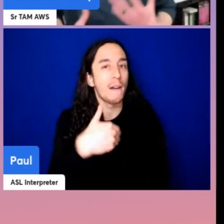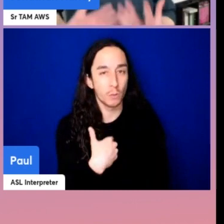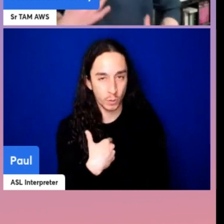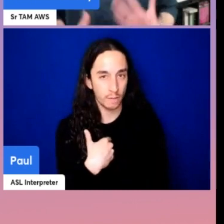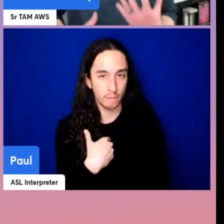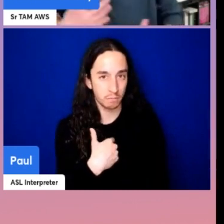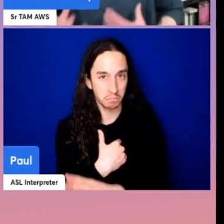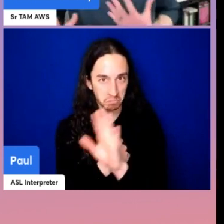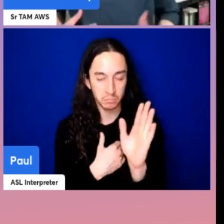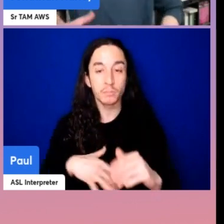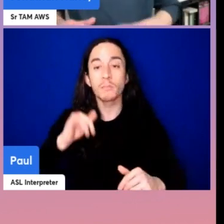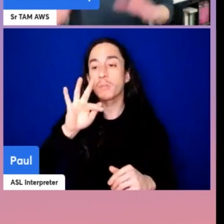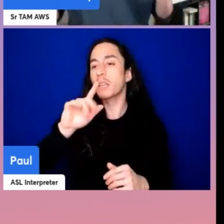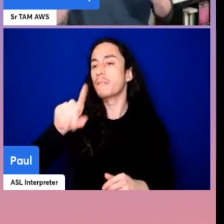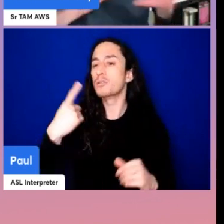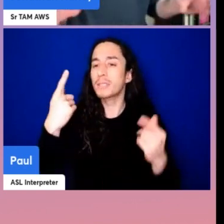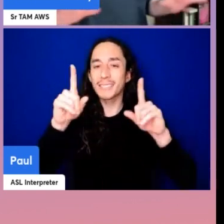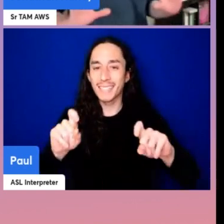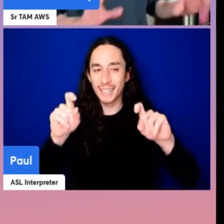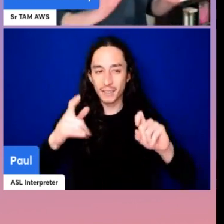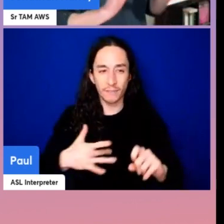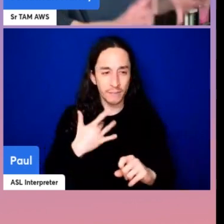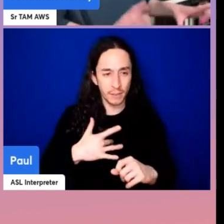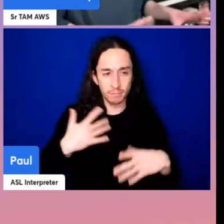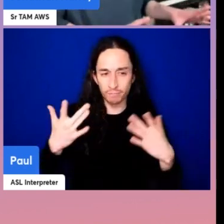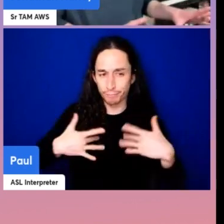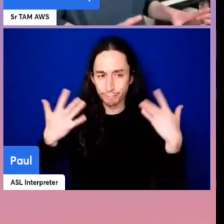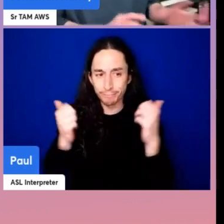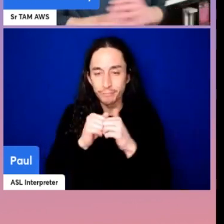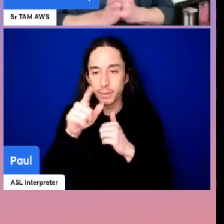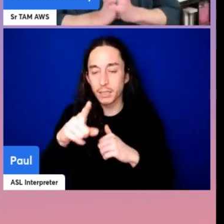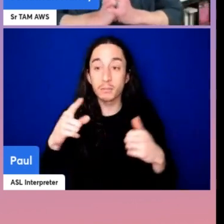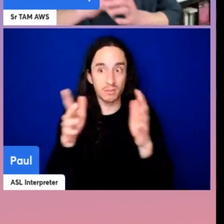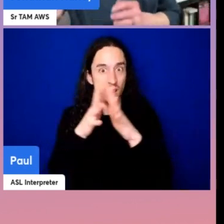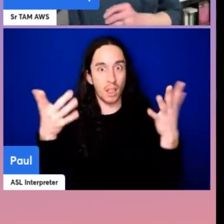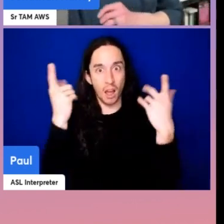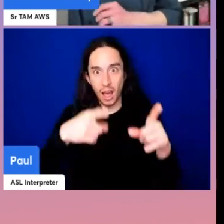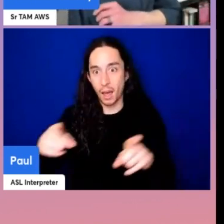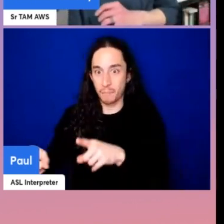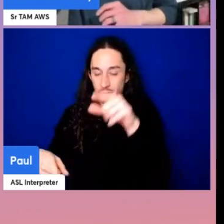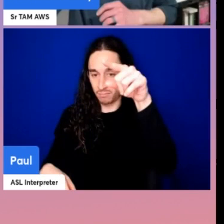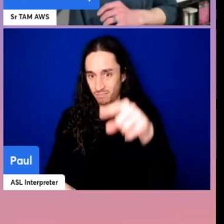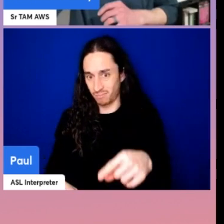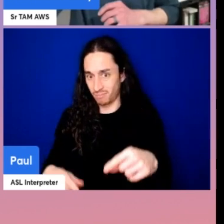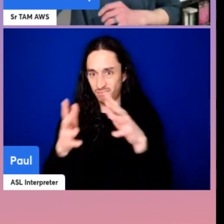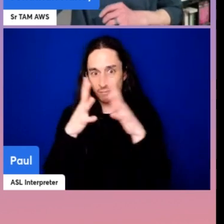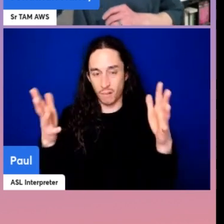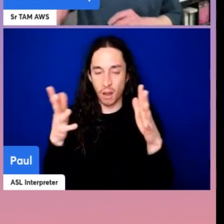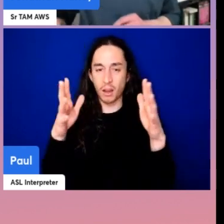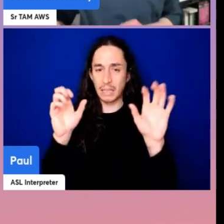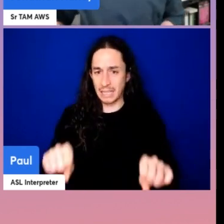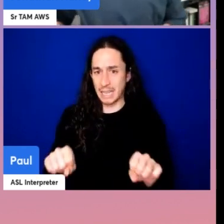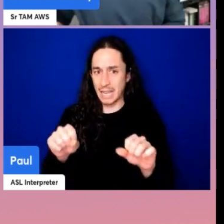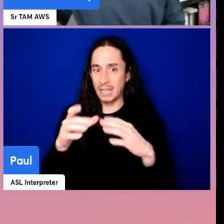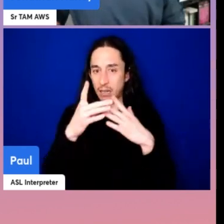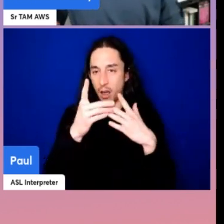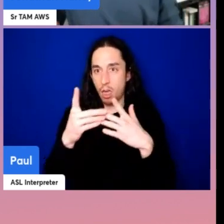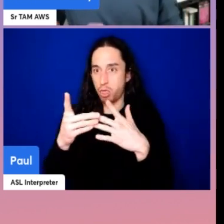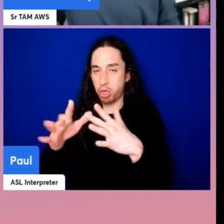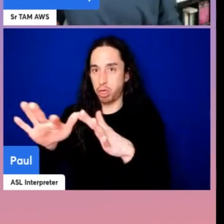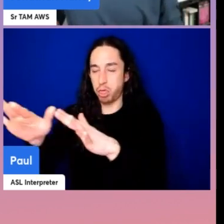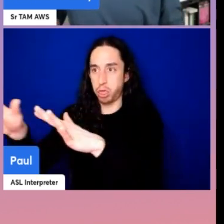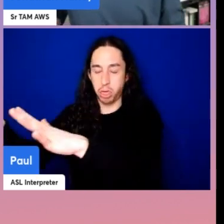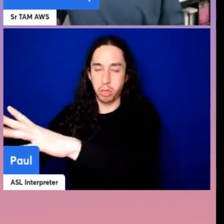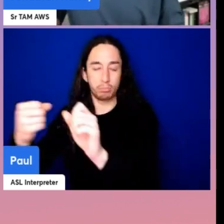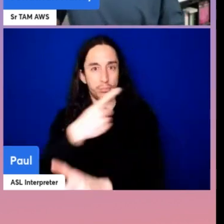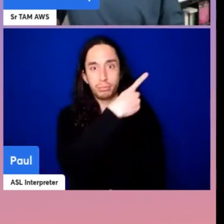just testing this out, trying to get a sense of it, there's a whole lot going on there that can certainly lead you astray as well. So